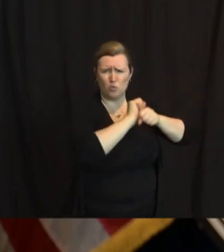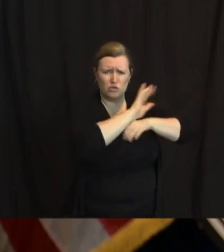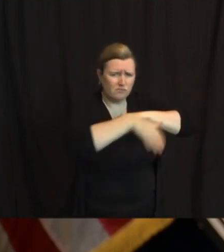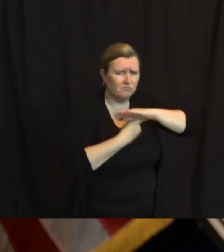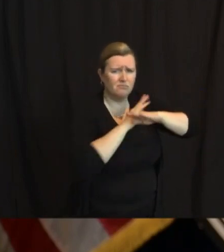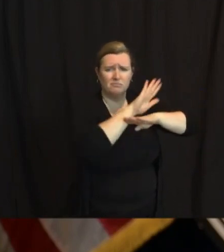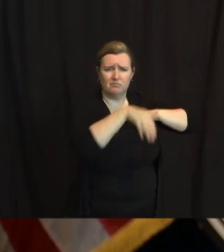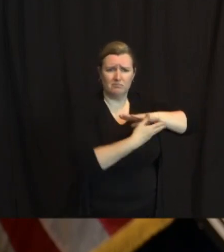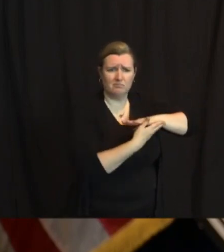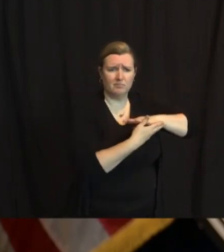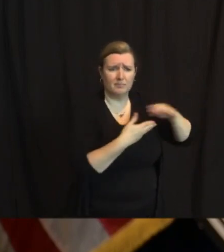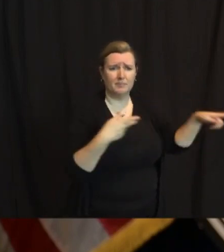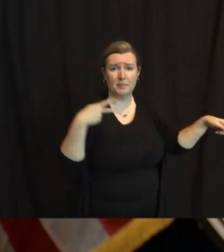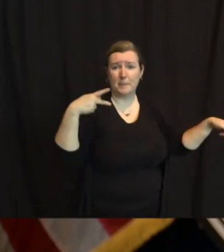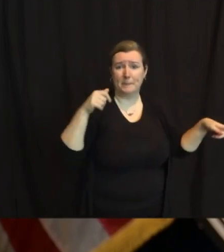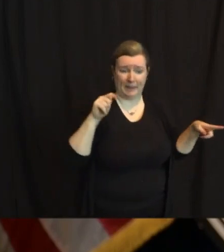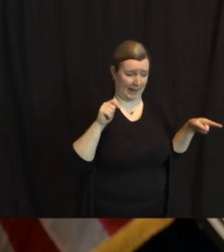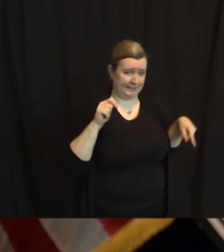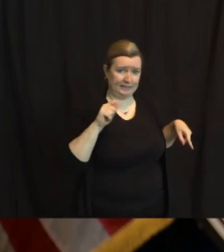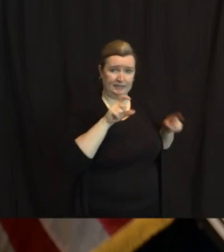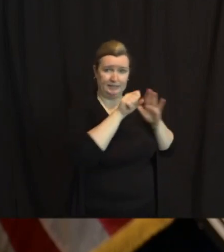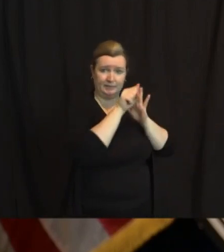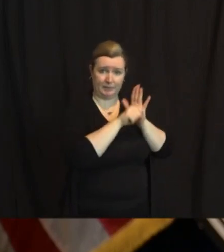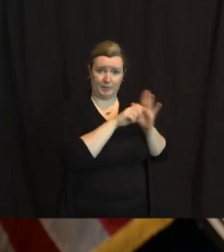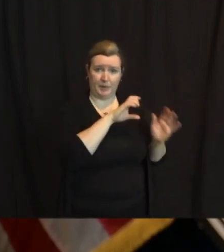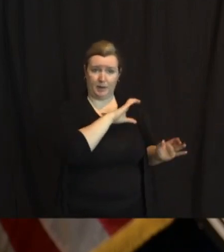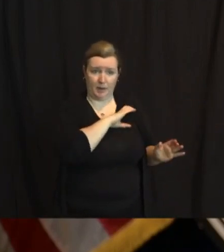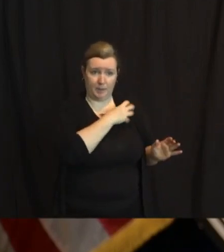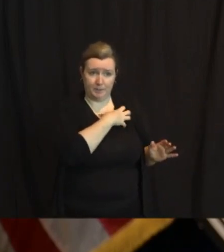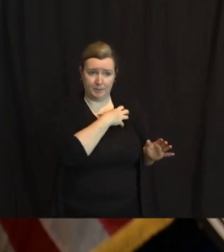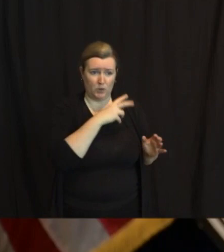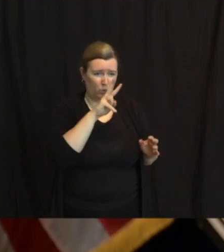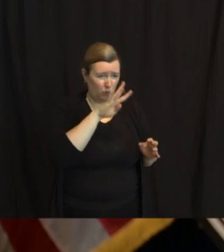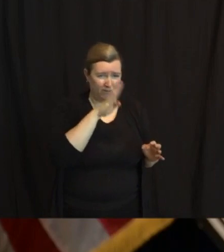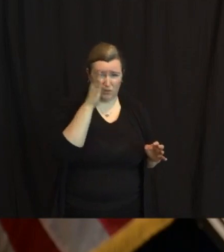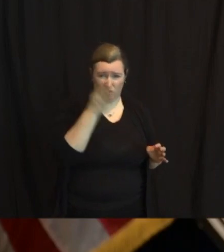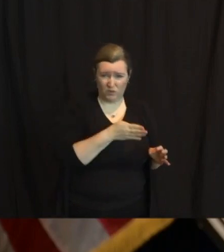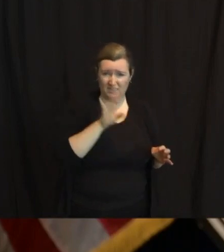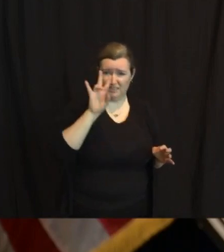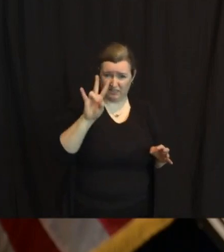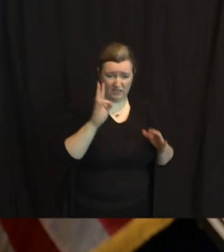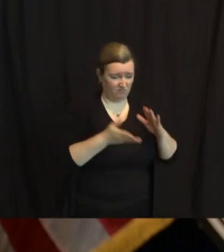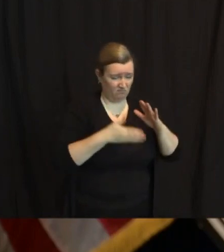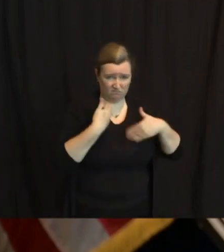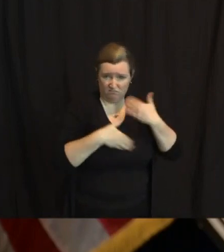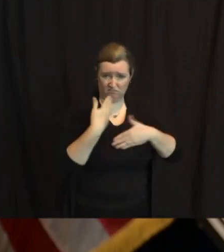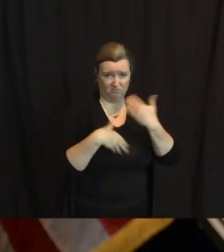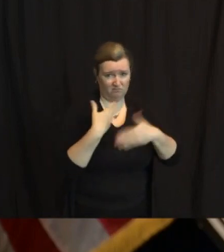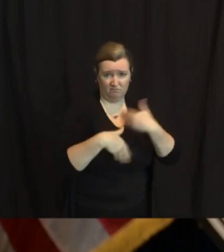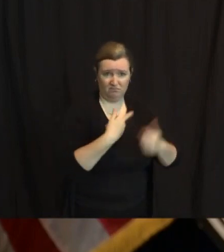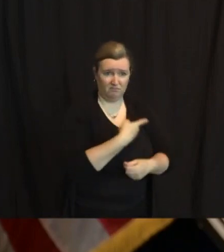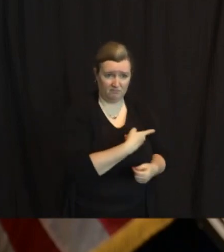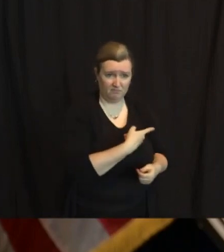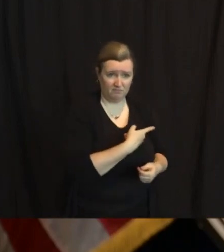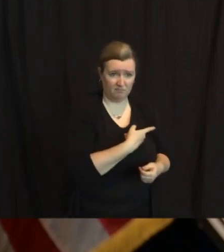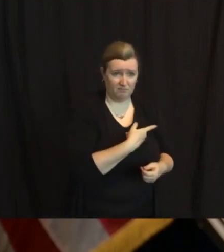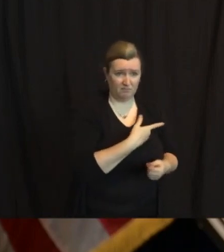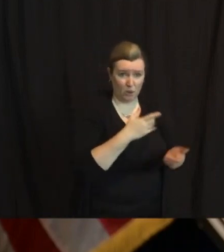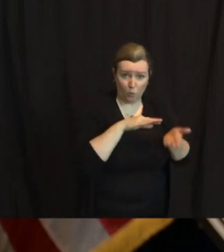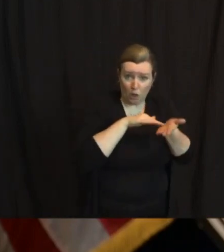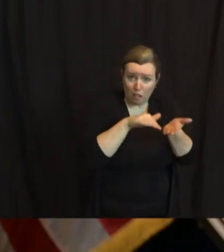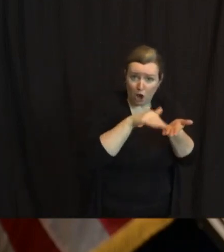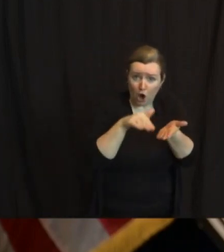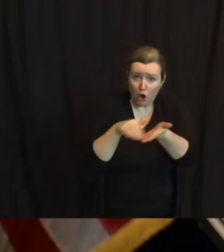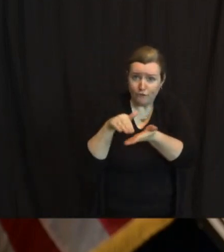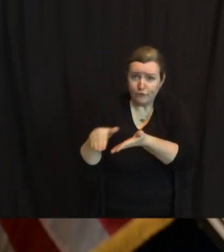got people around the clock. I mean, it's hard to see where we've got slack right now, but it's